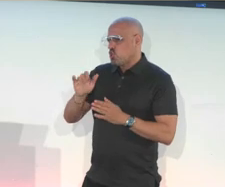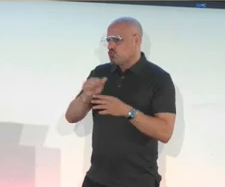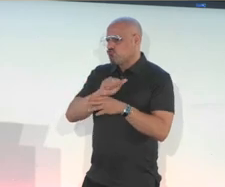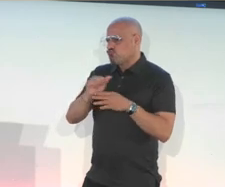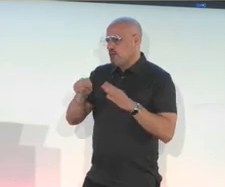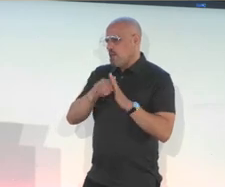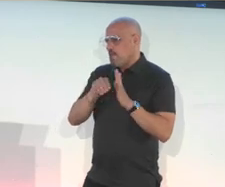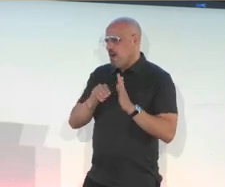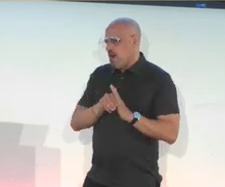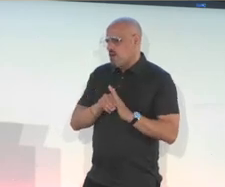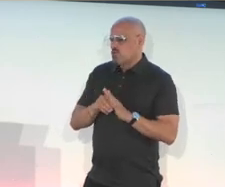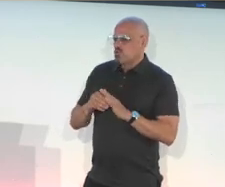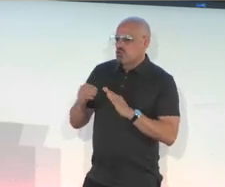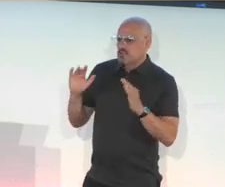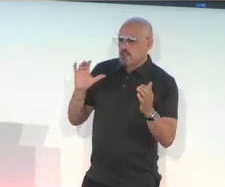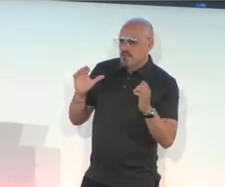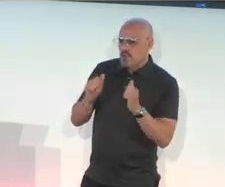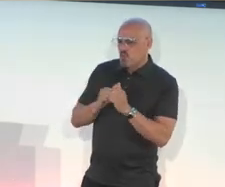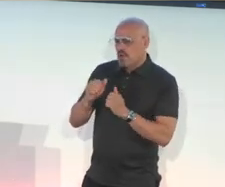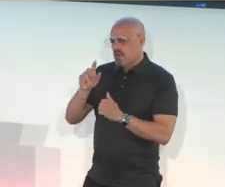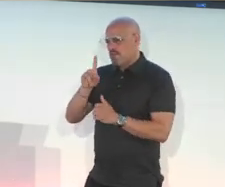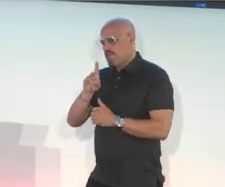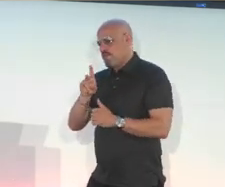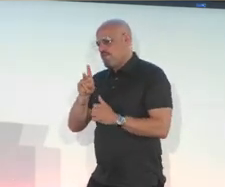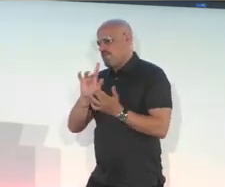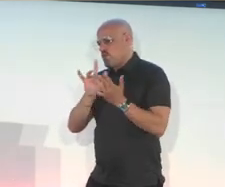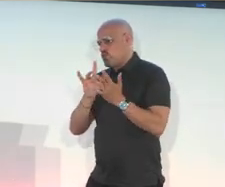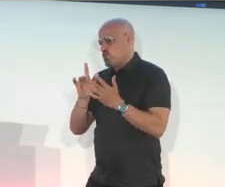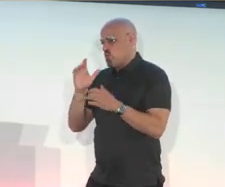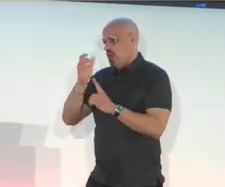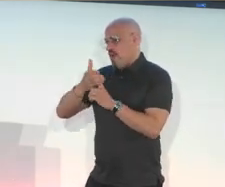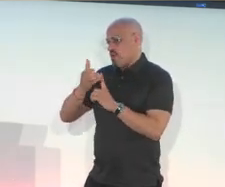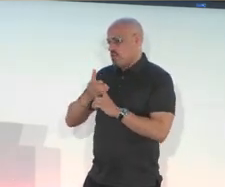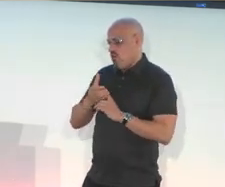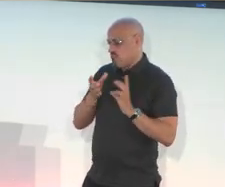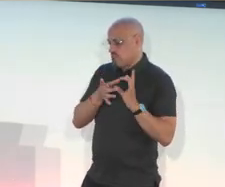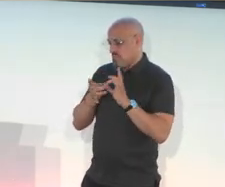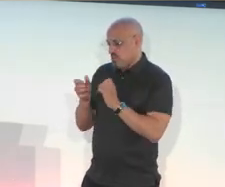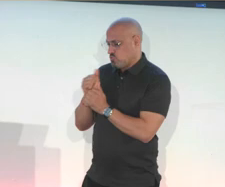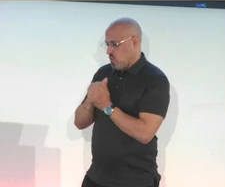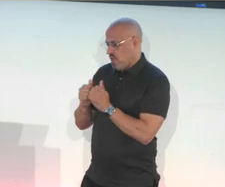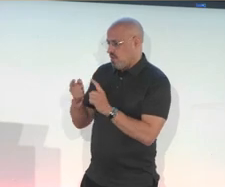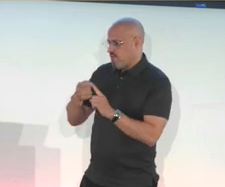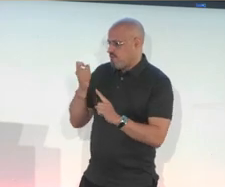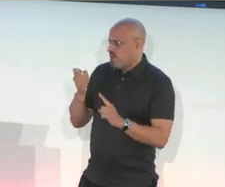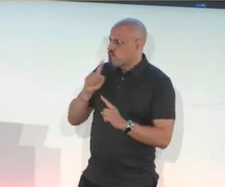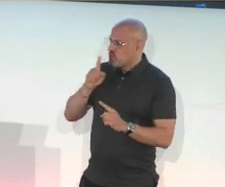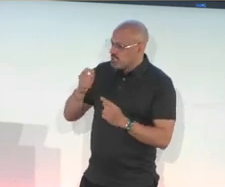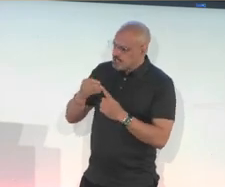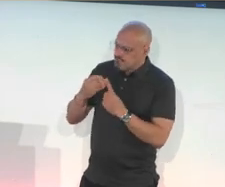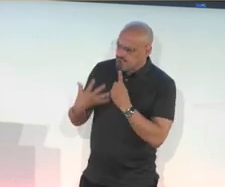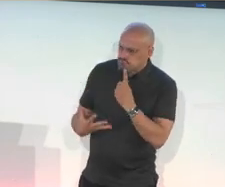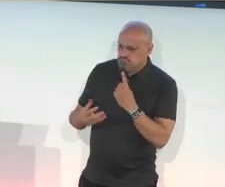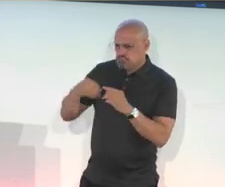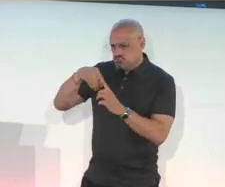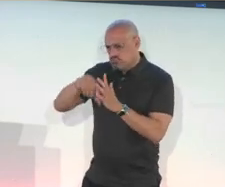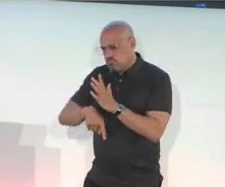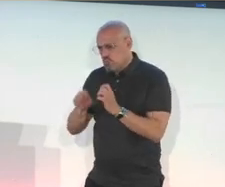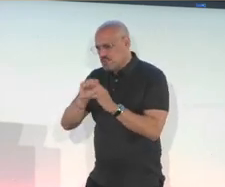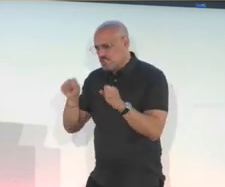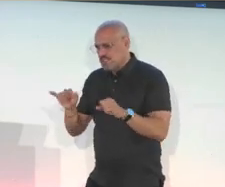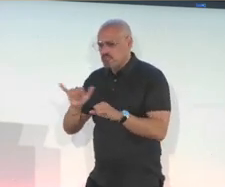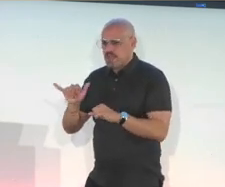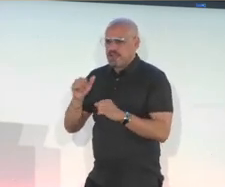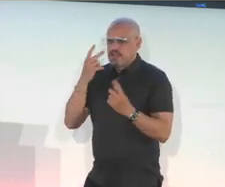model fare on virtual avatars that are stitched together from really robust systems, like the Vision